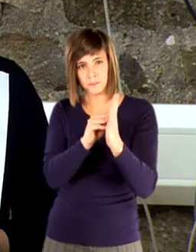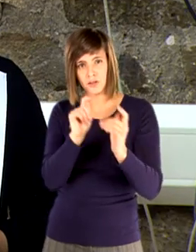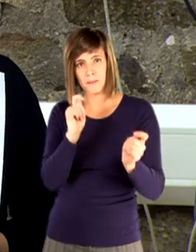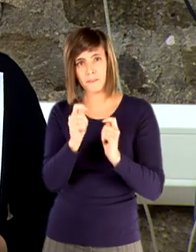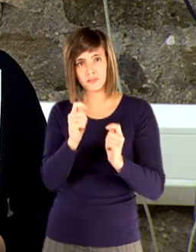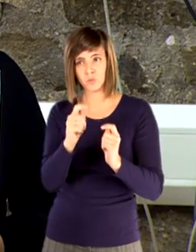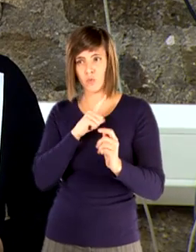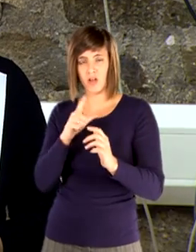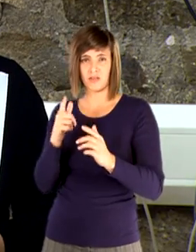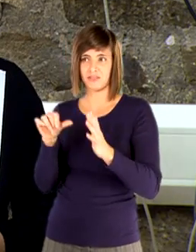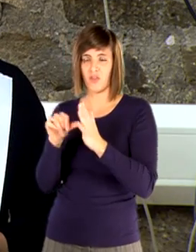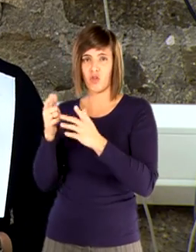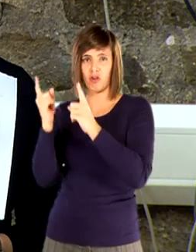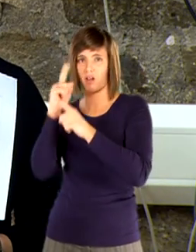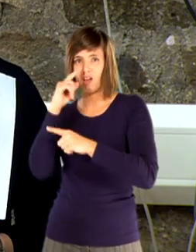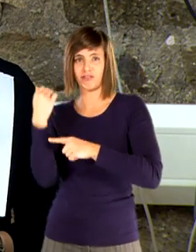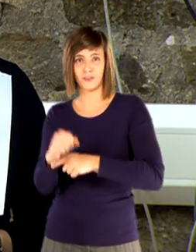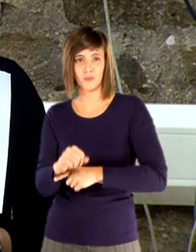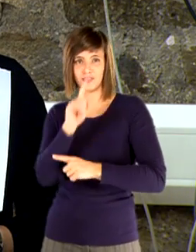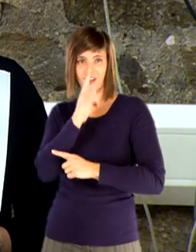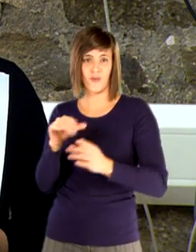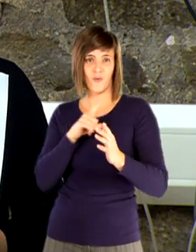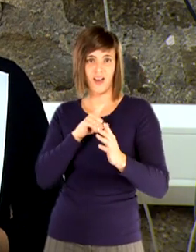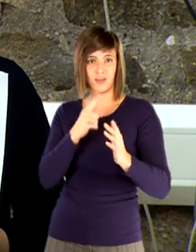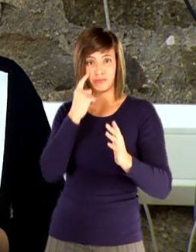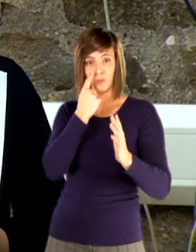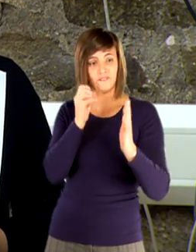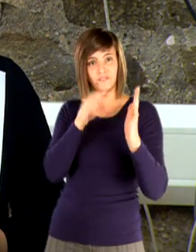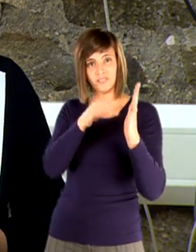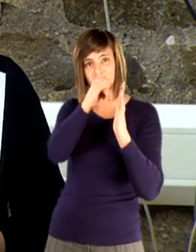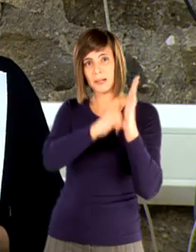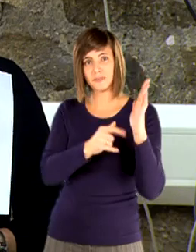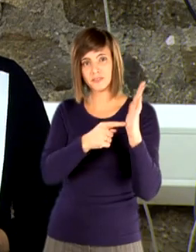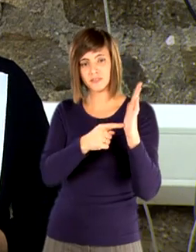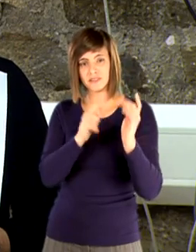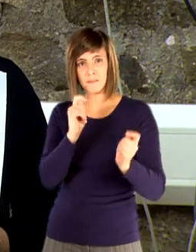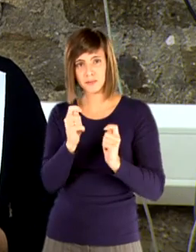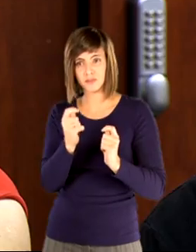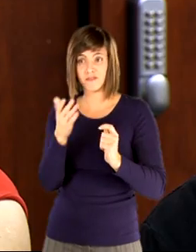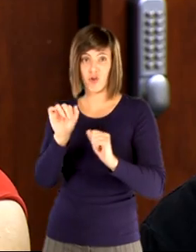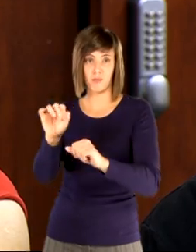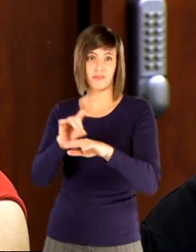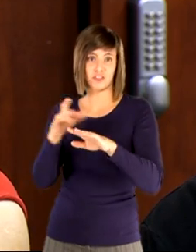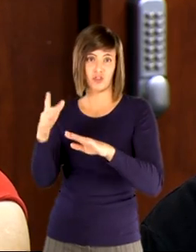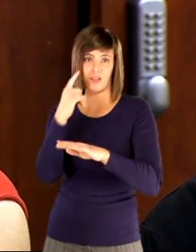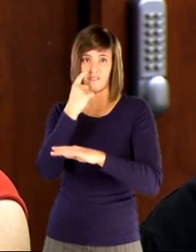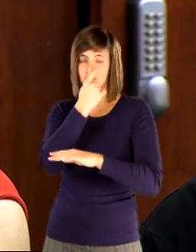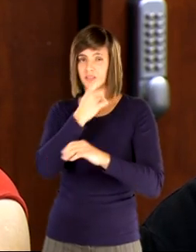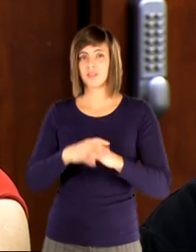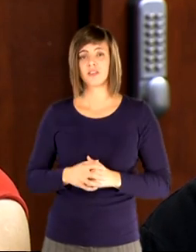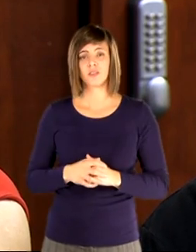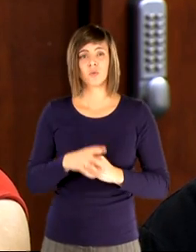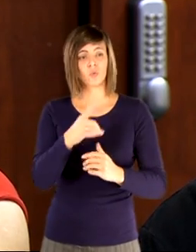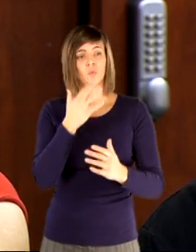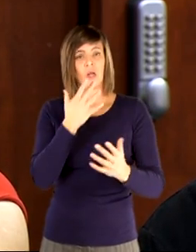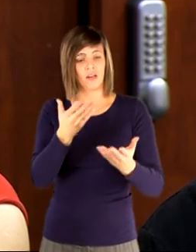you're requesting, it's actually very difficult for the authority to refuse, because you've backed it up with evidence from a professional. What I would do